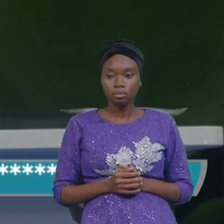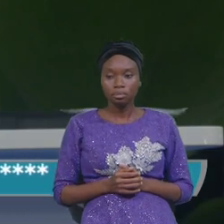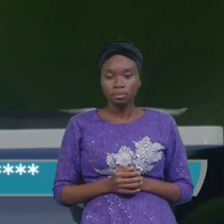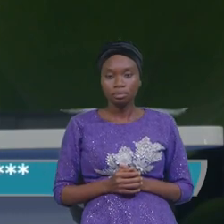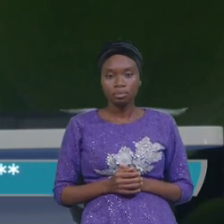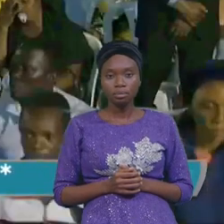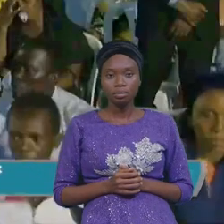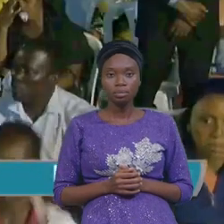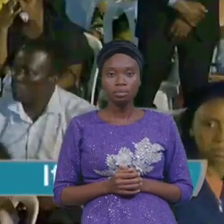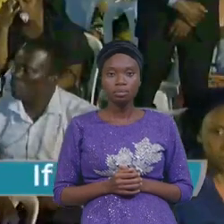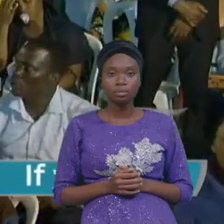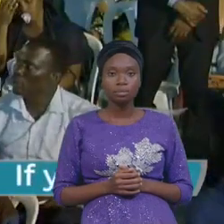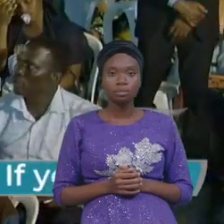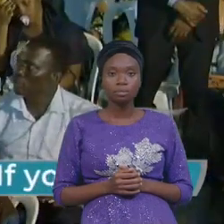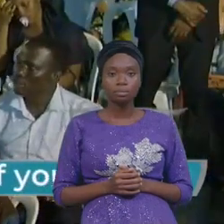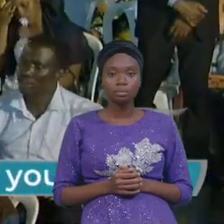My extreme left.